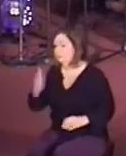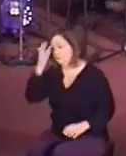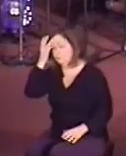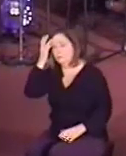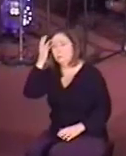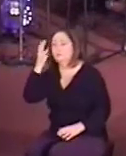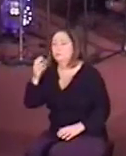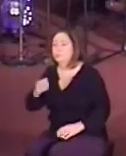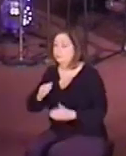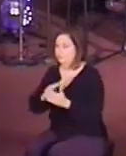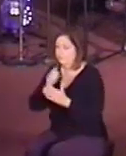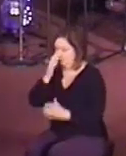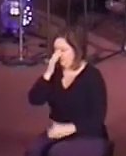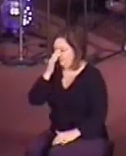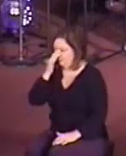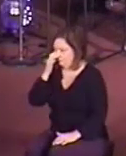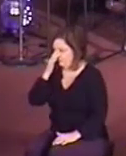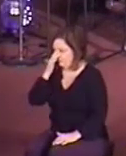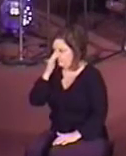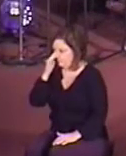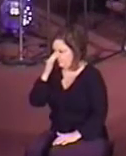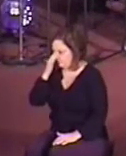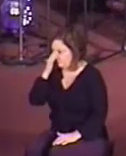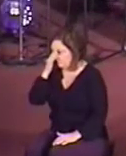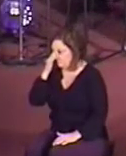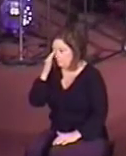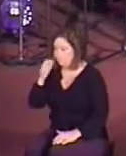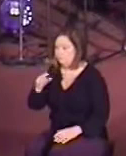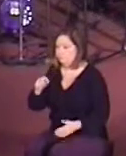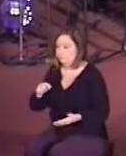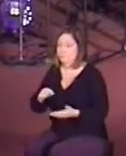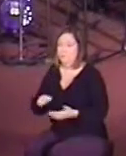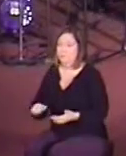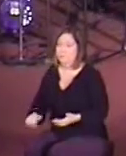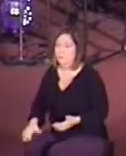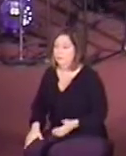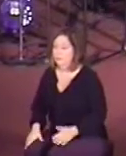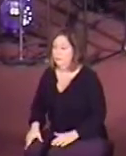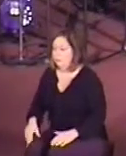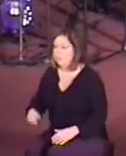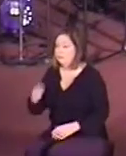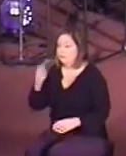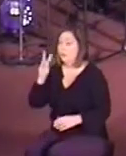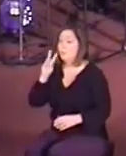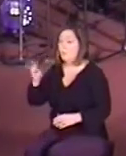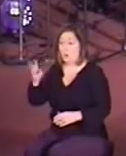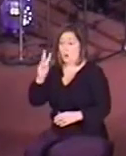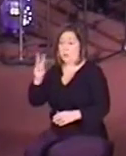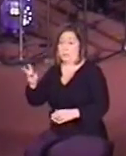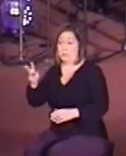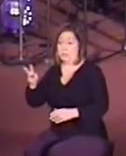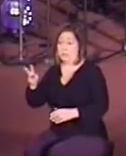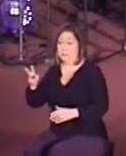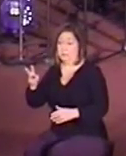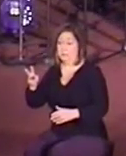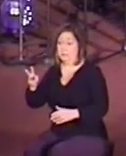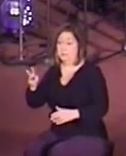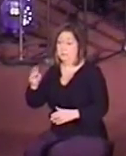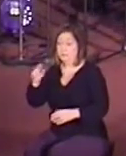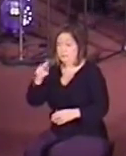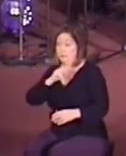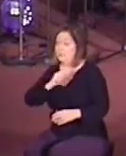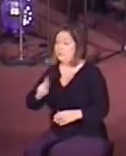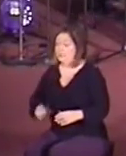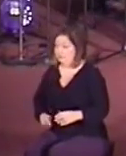earth, peace be multiplied to you. This is actually an eyewitness hand account of Nebuchadnezzar.